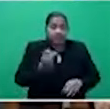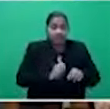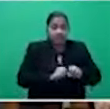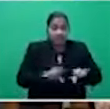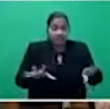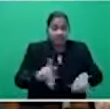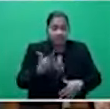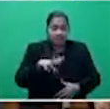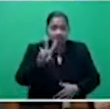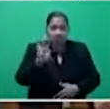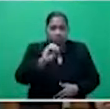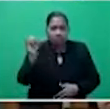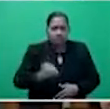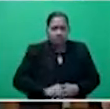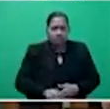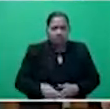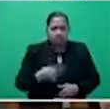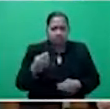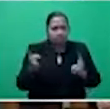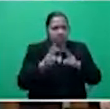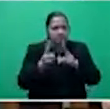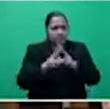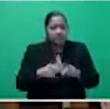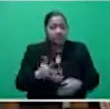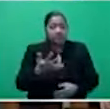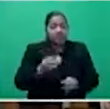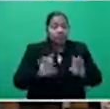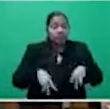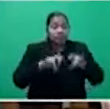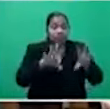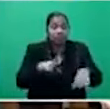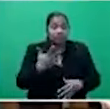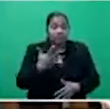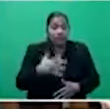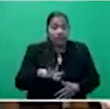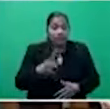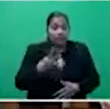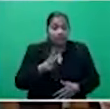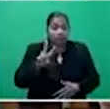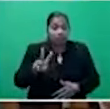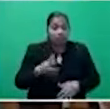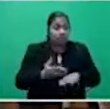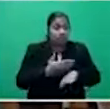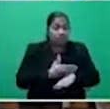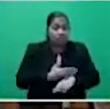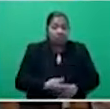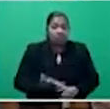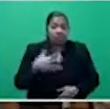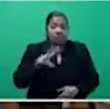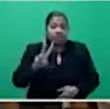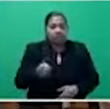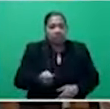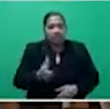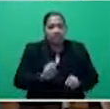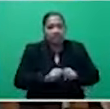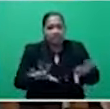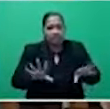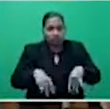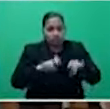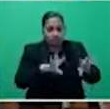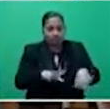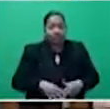52%, almost double. Australia, 42% before the pandemic, 62% after the pandemic. Let's look